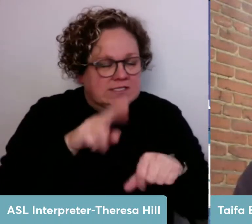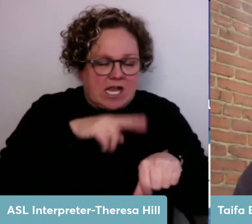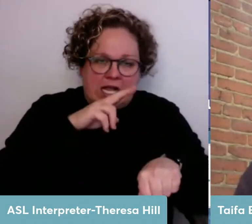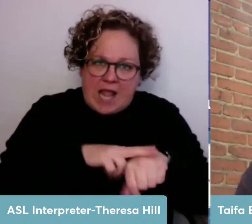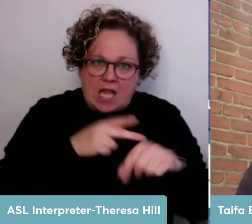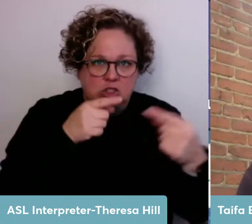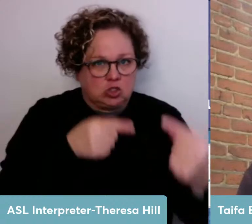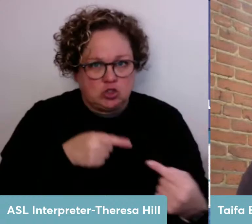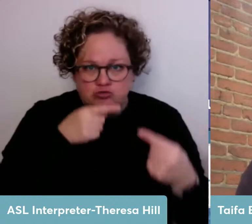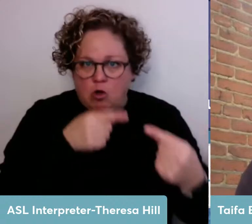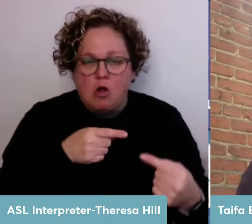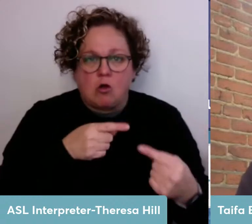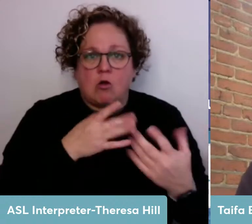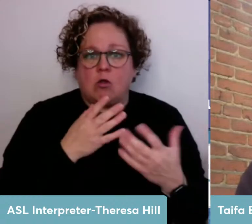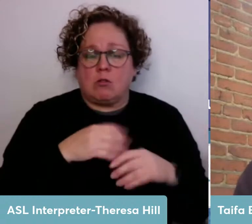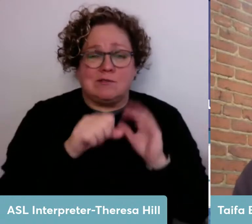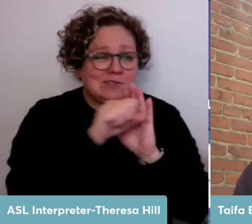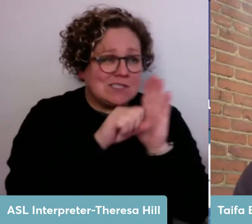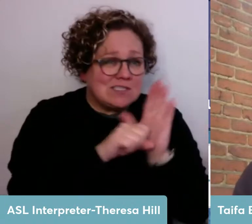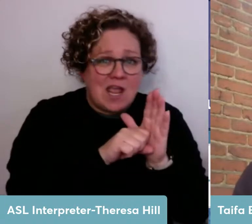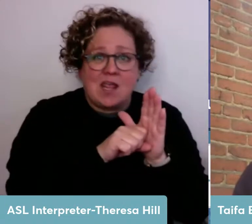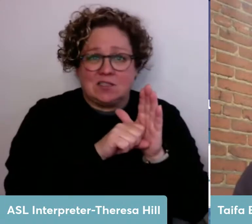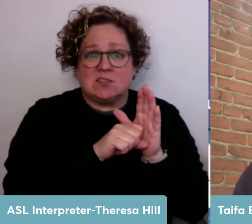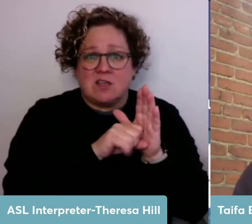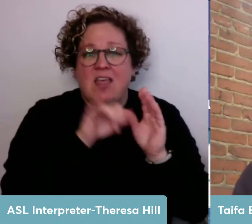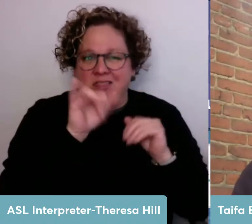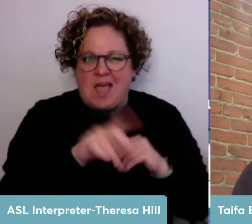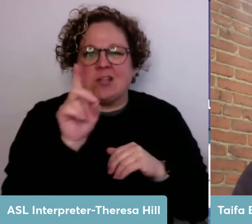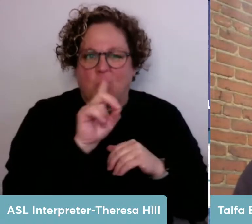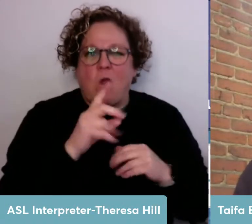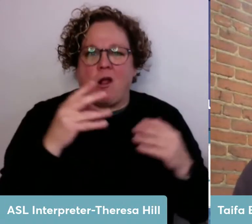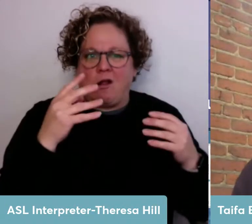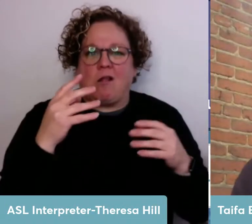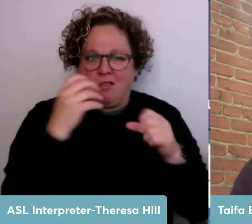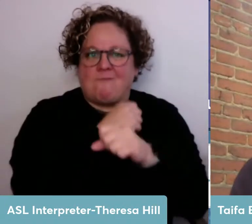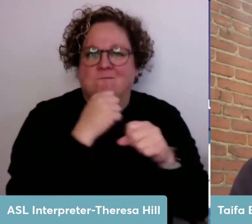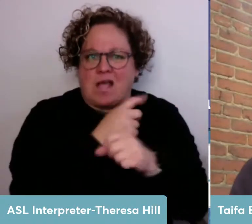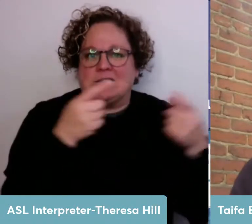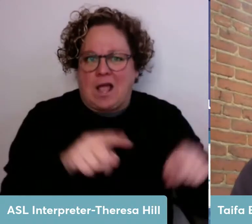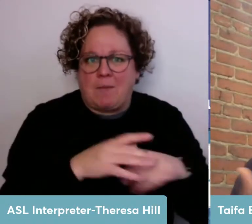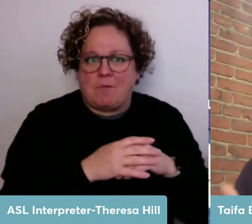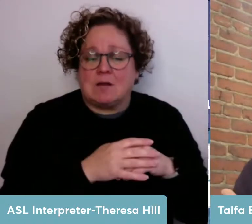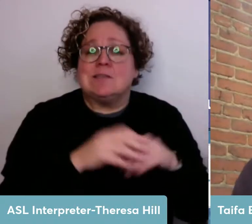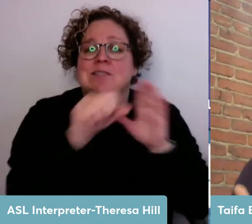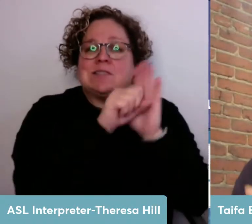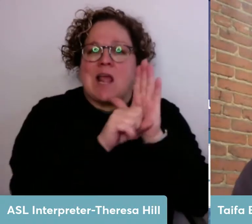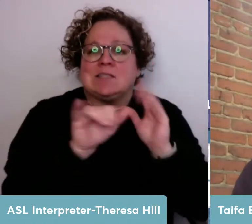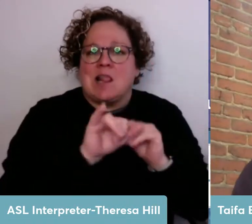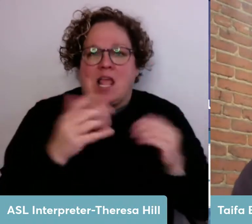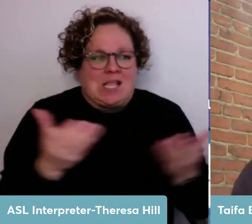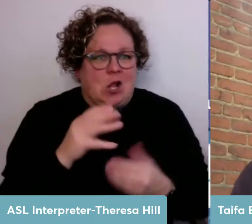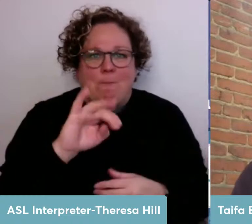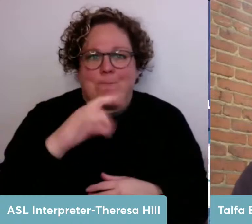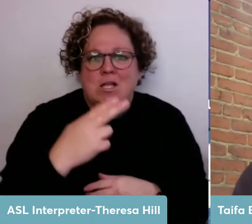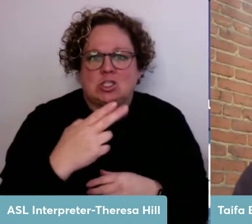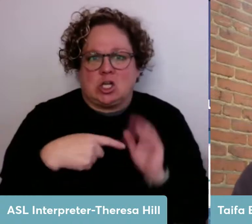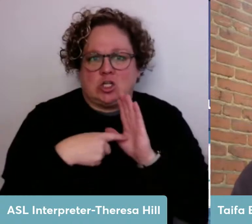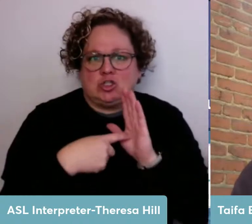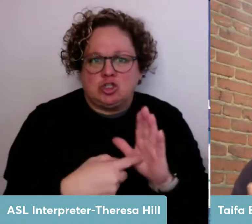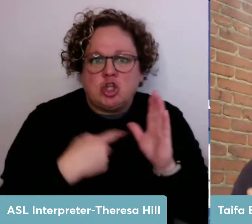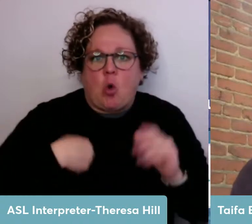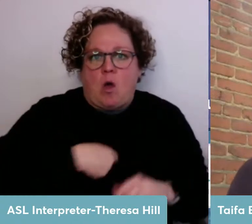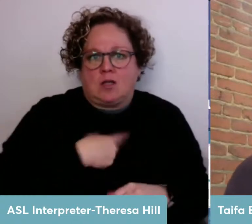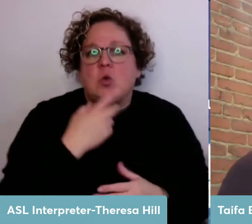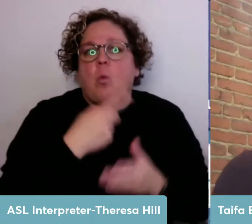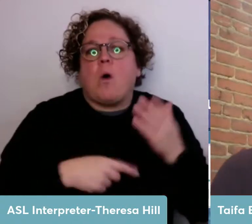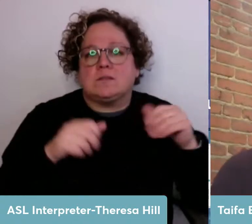struggle, and the states are the battleground. It's the states like Michigan that show us what is possible.